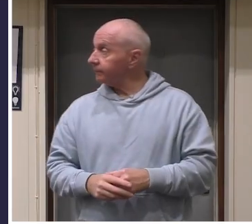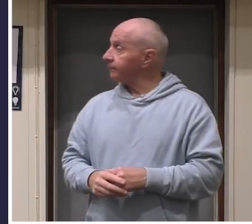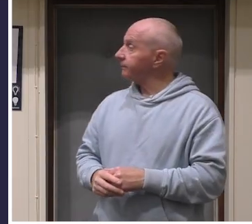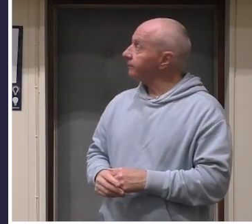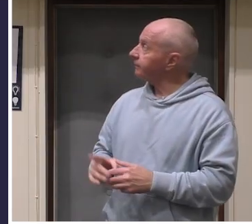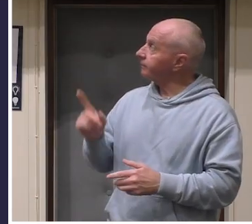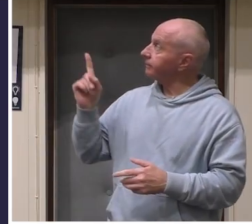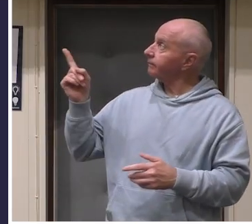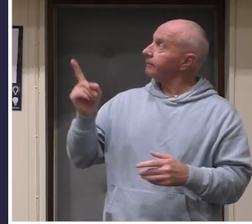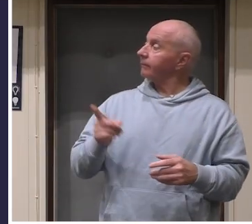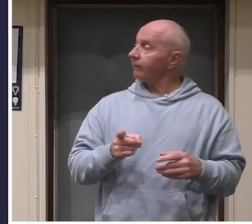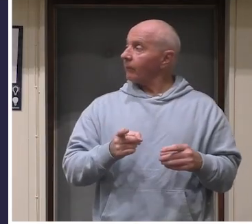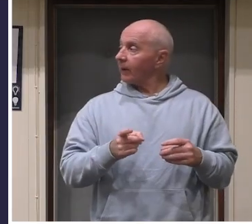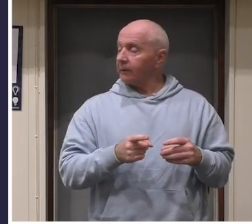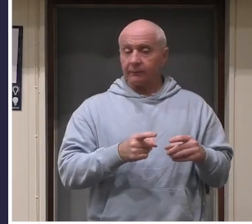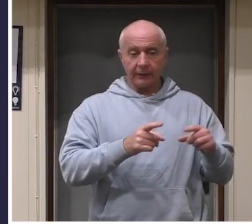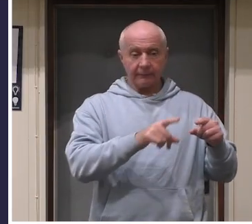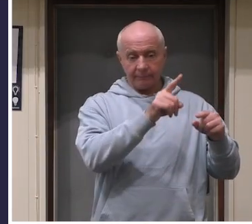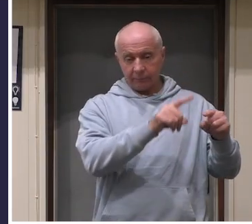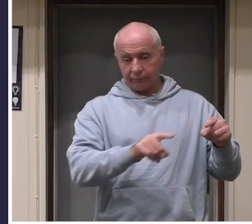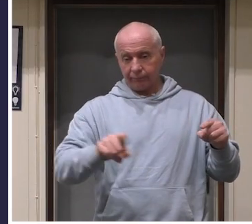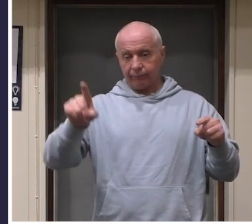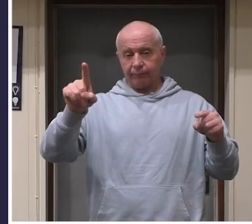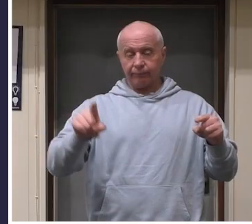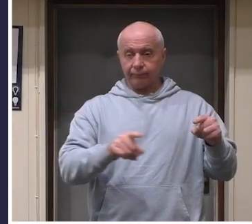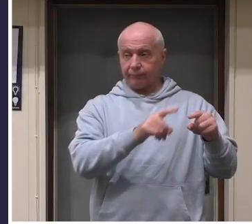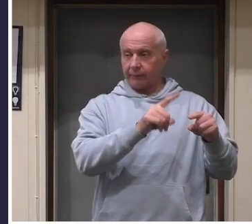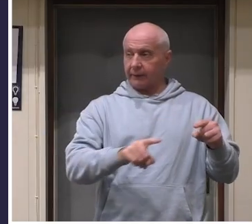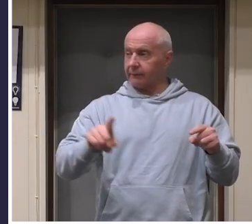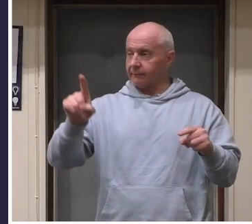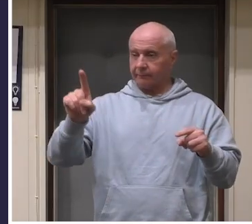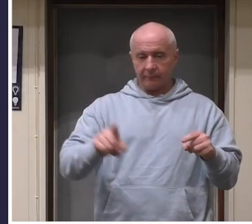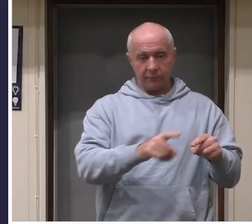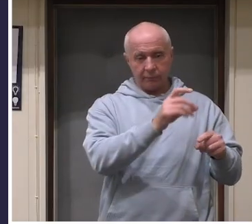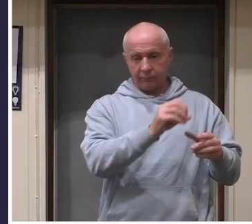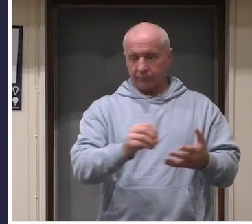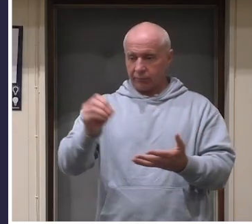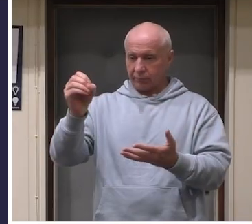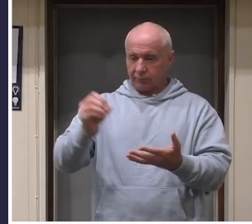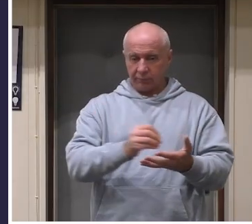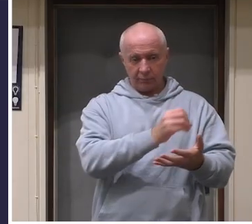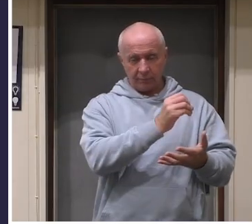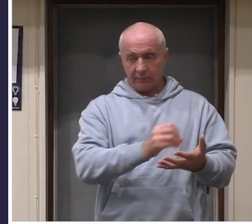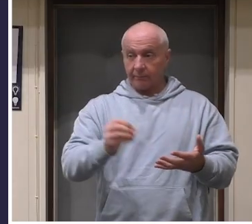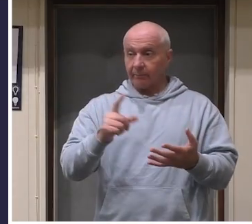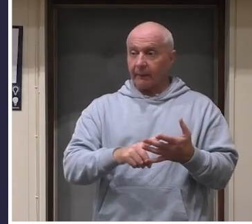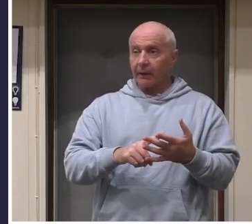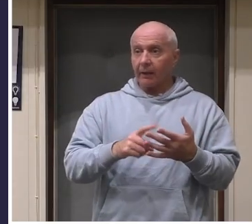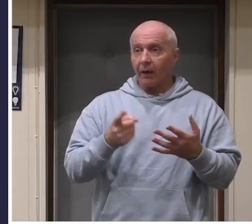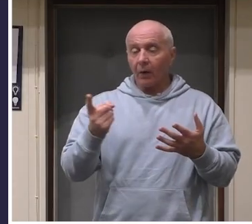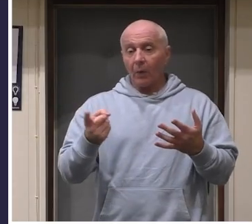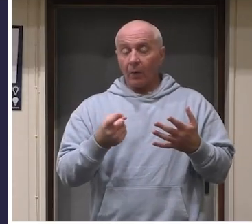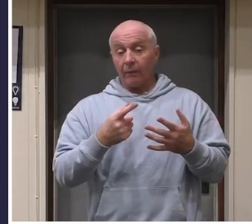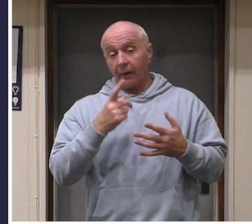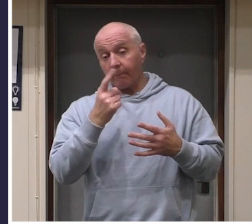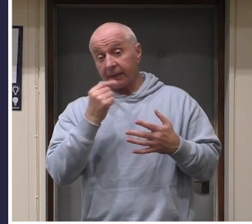is if you have a wide trap like that, and you let your particle go from the middle, it can explore parts of the potential which is no longer